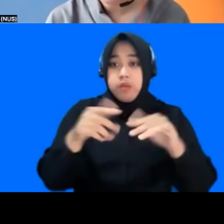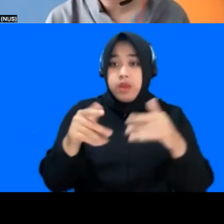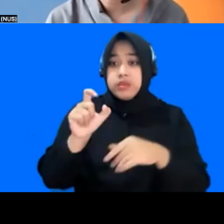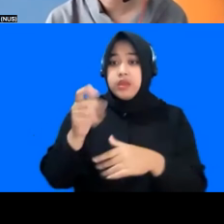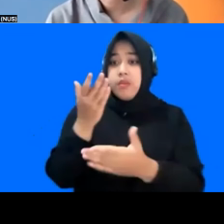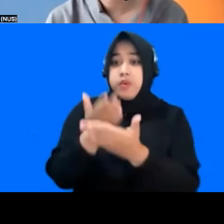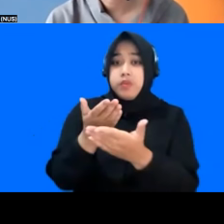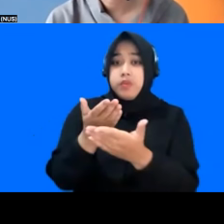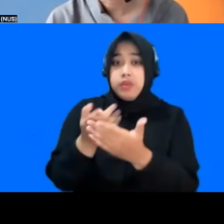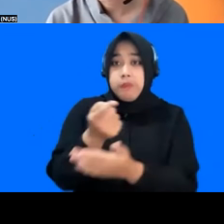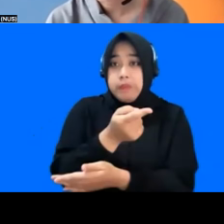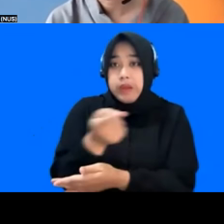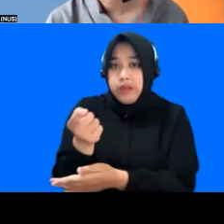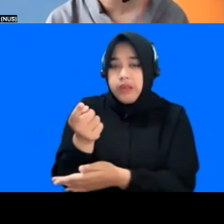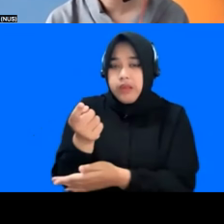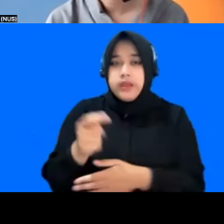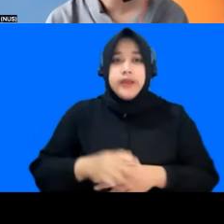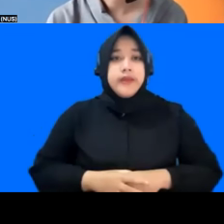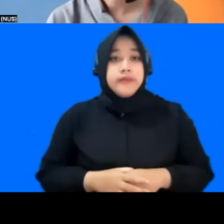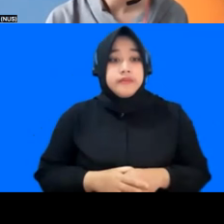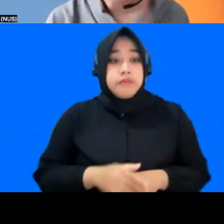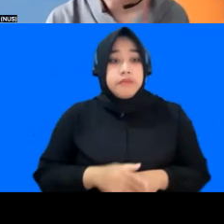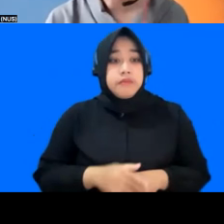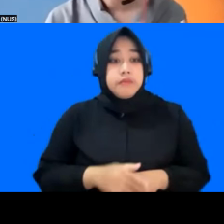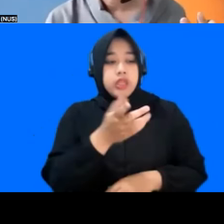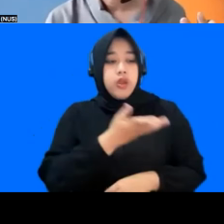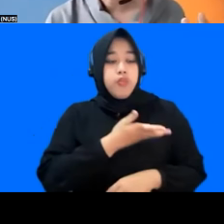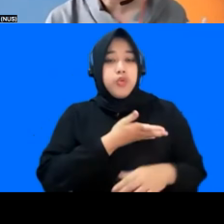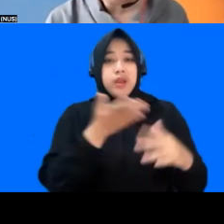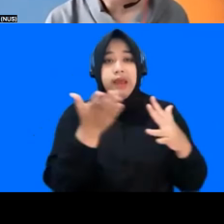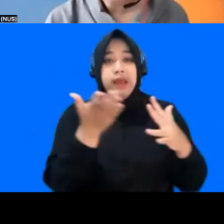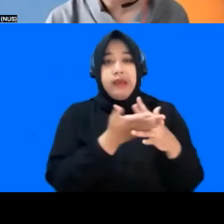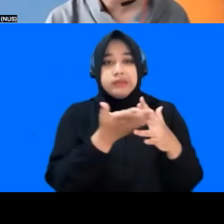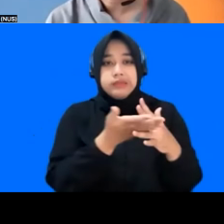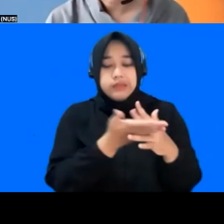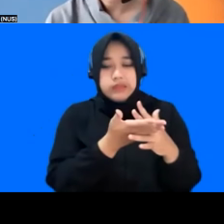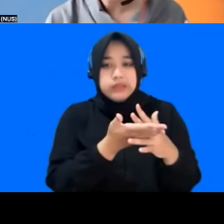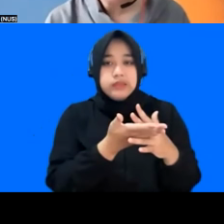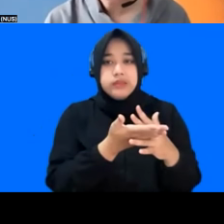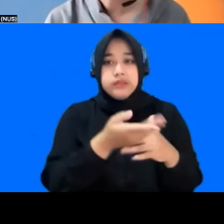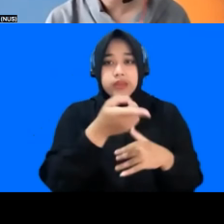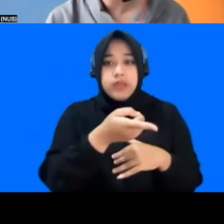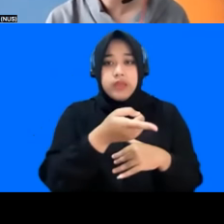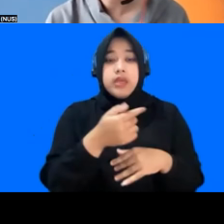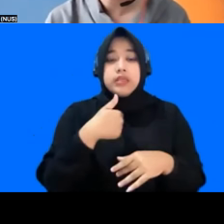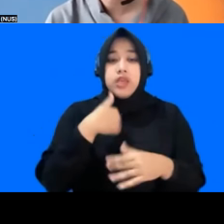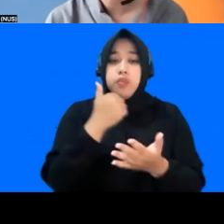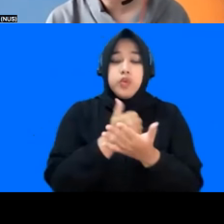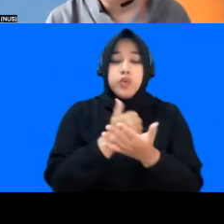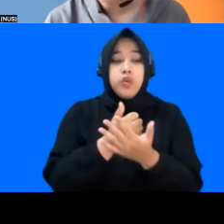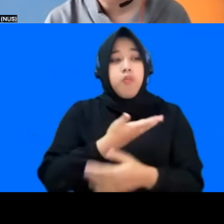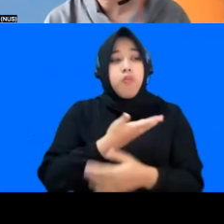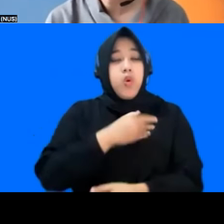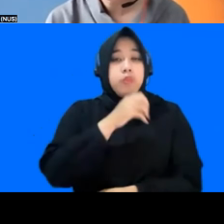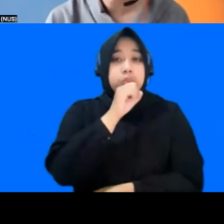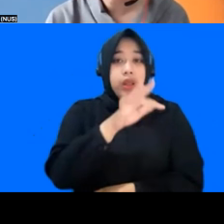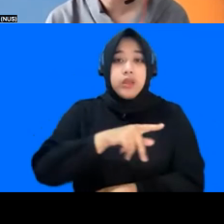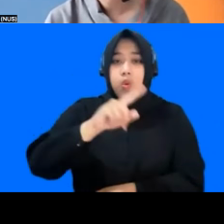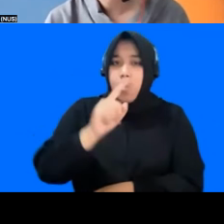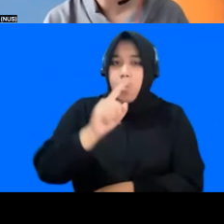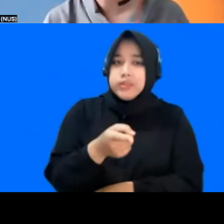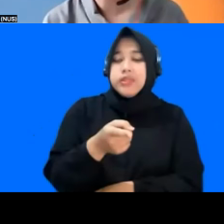have the access to the very basics, right? So I like to say that we need to include all these